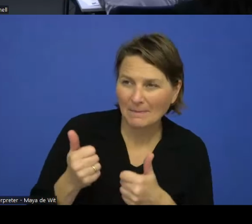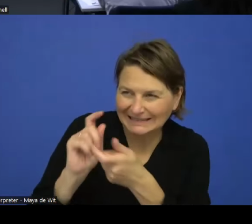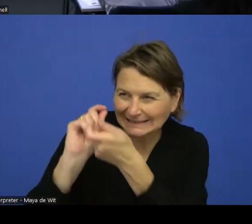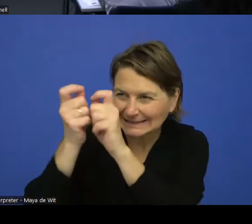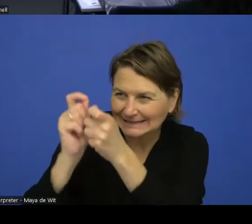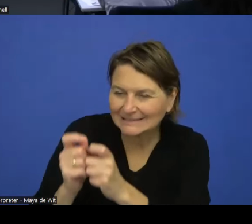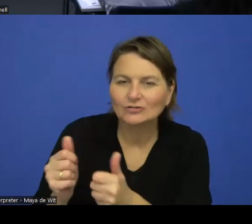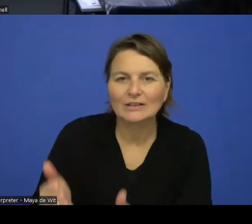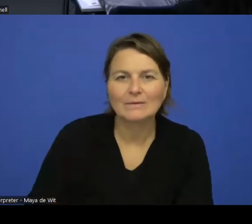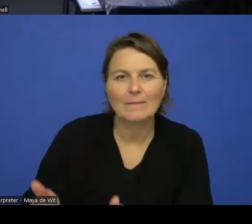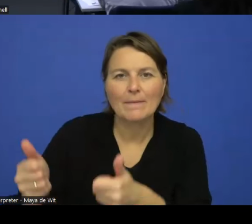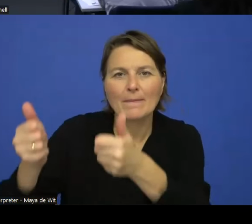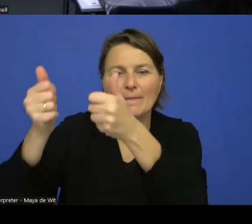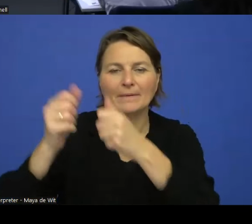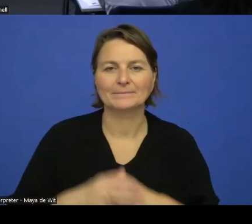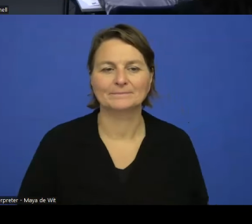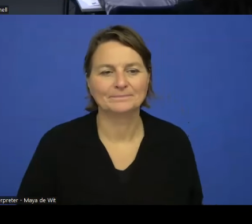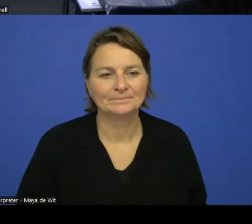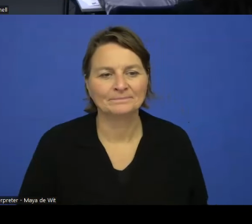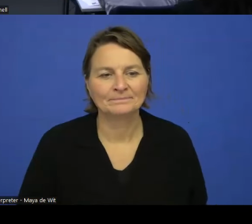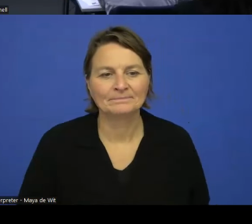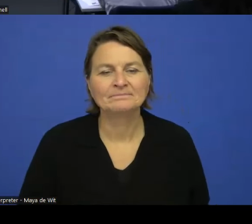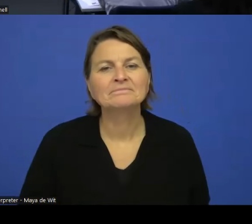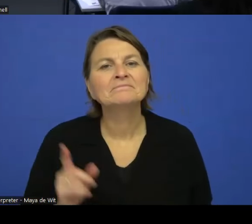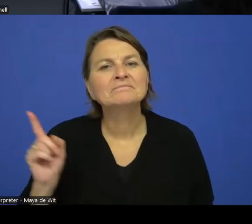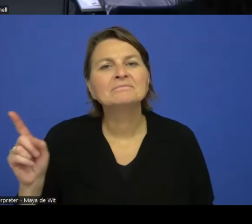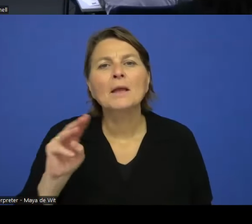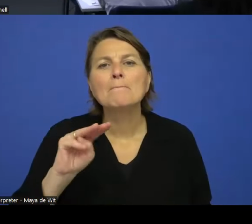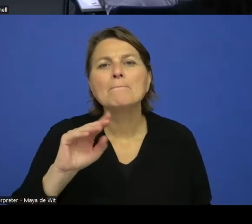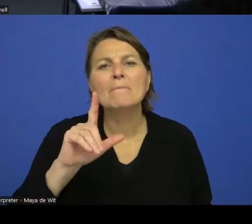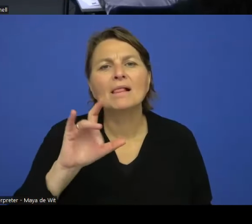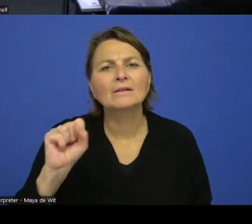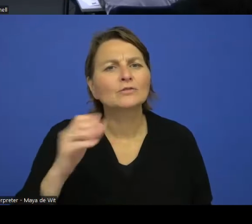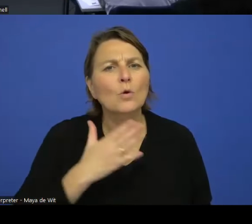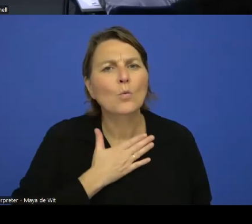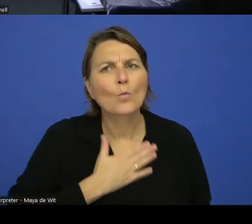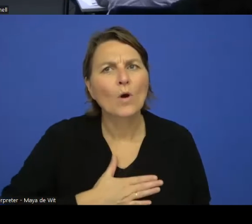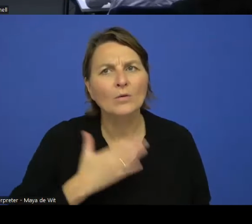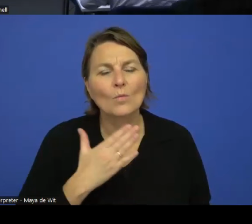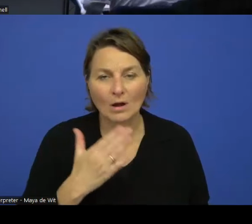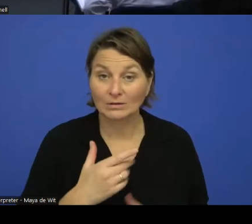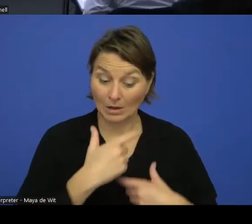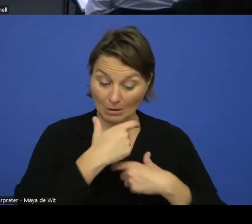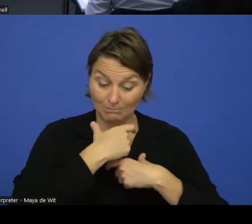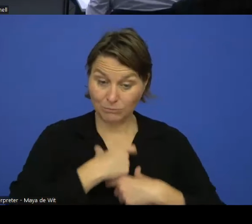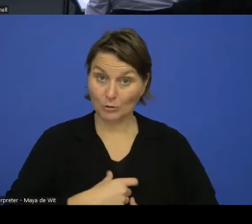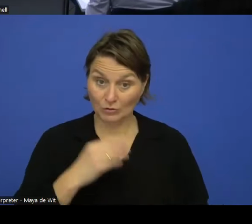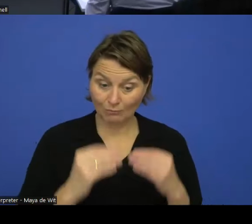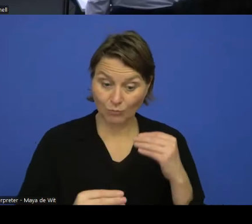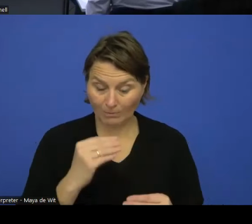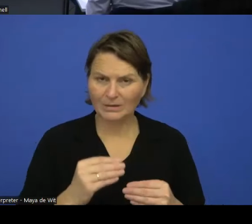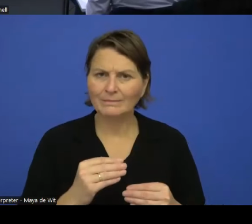what Wright Mills wanted to do is to link personal problems with systemic